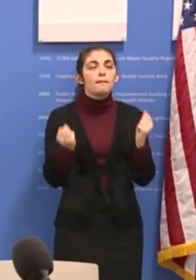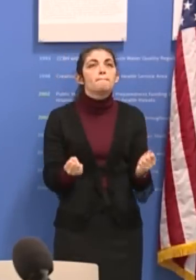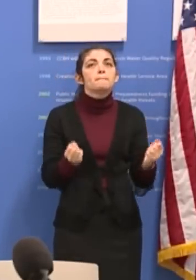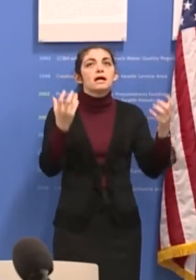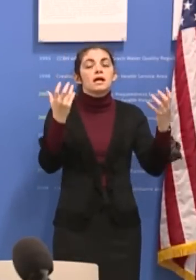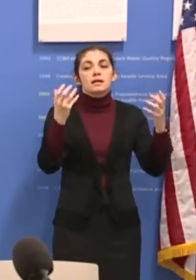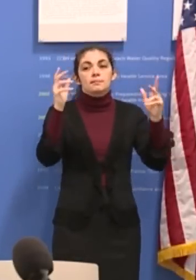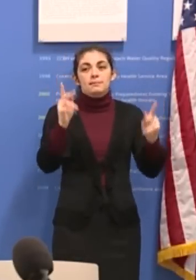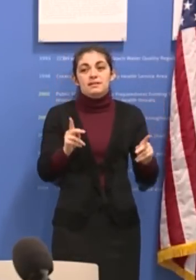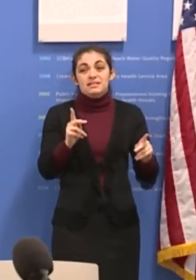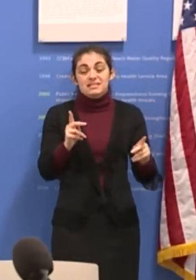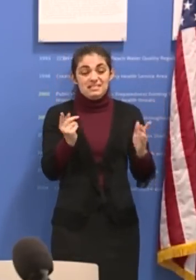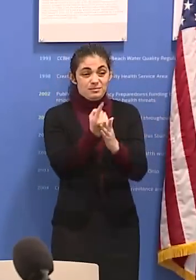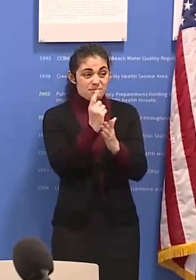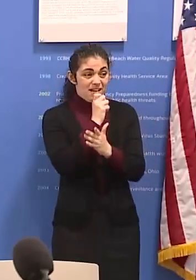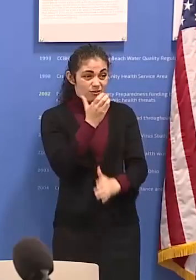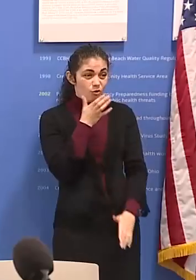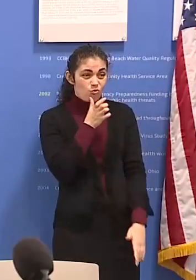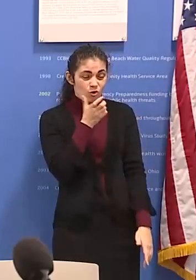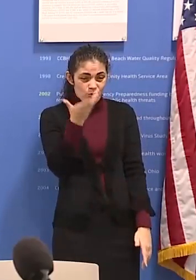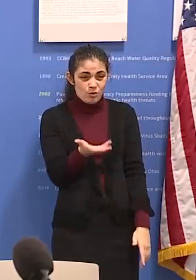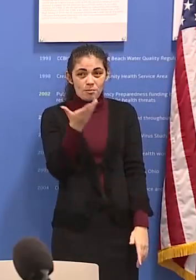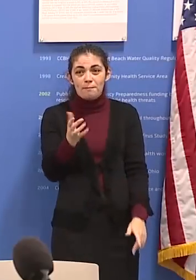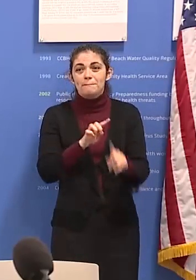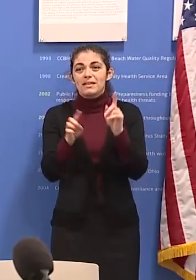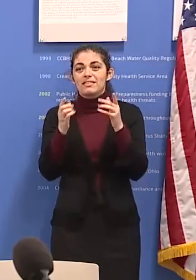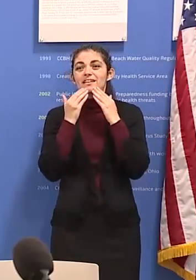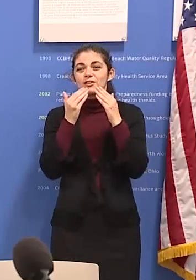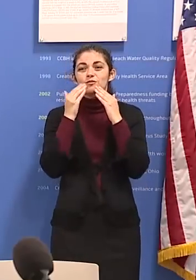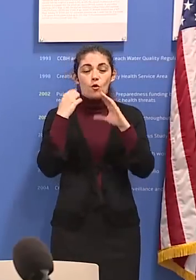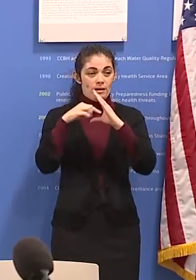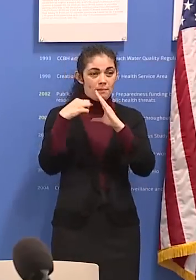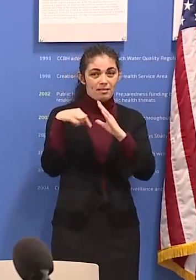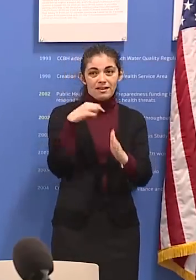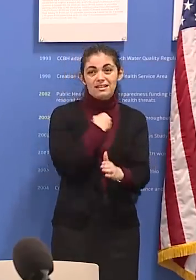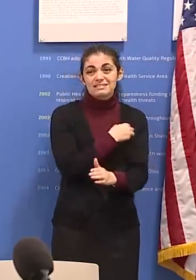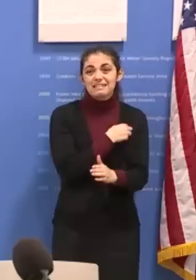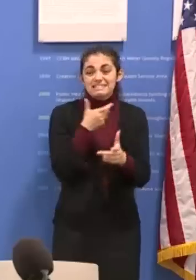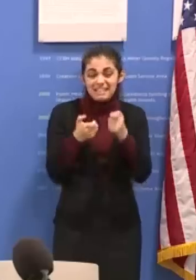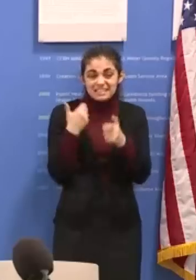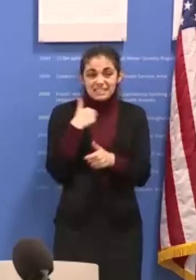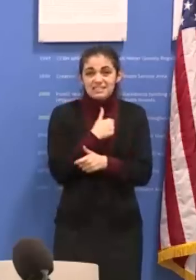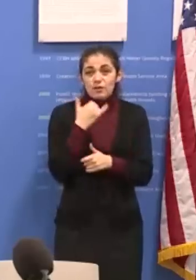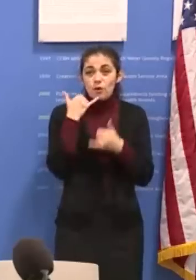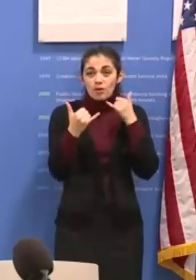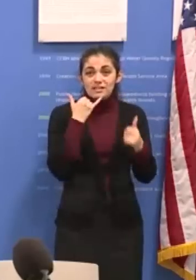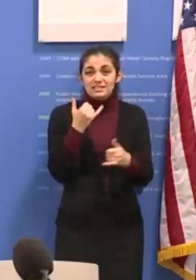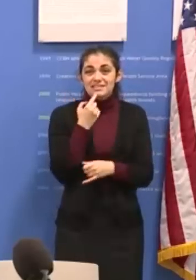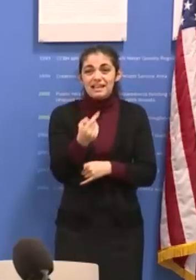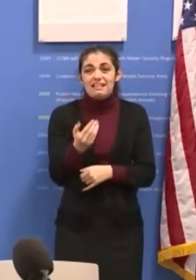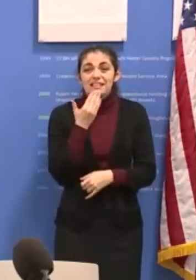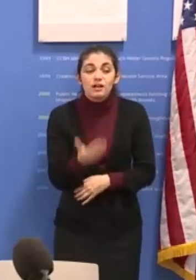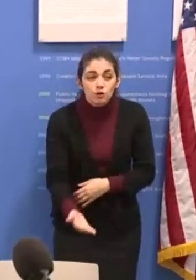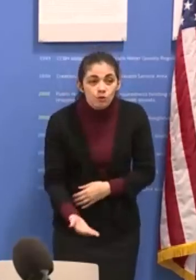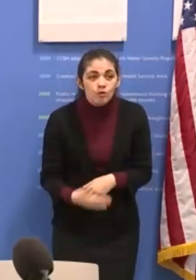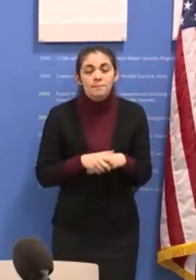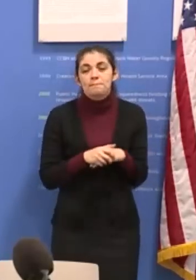people, some of whom I don't even know who you are, but thank you for emailing us, texting us, calling in to say thank